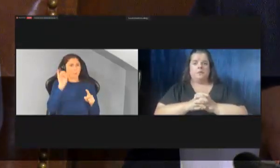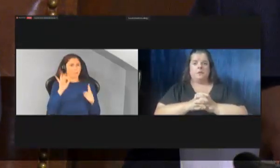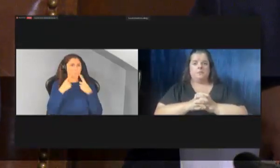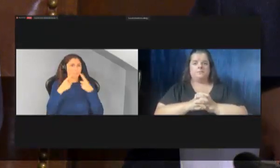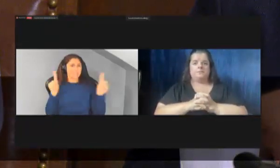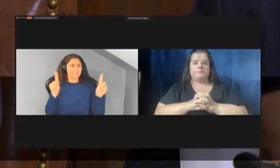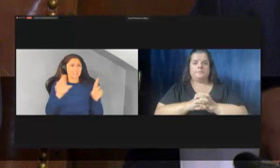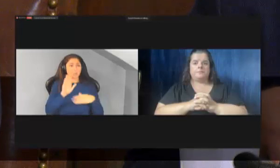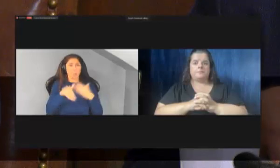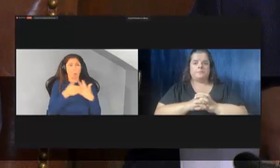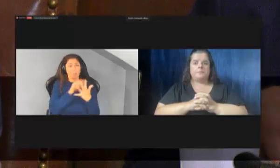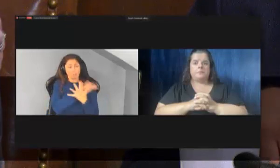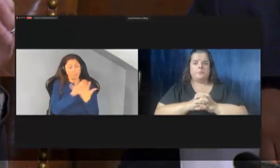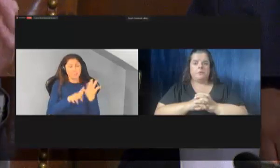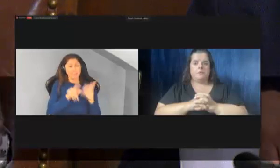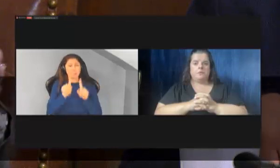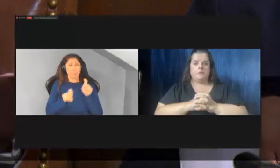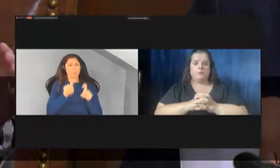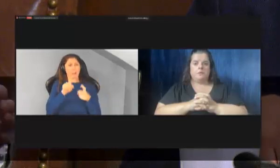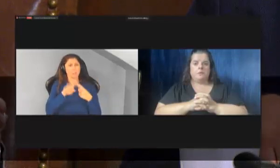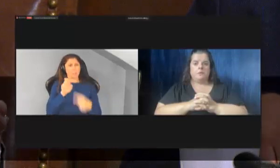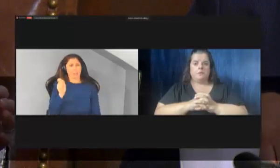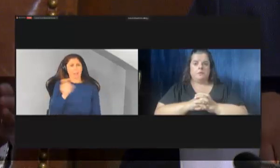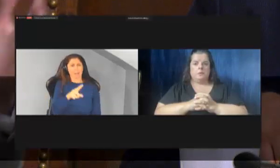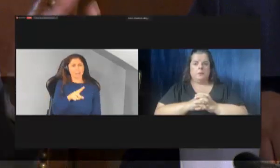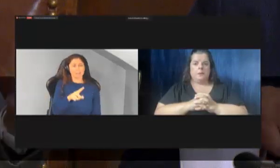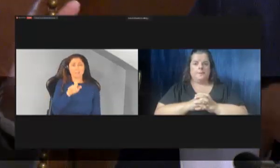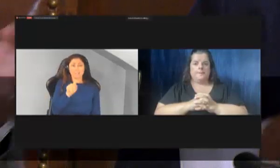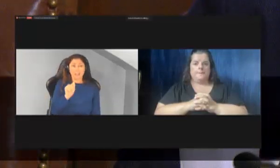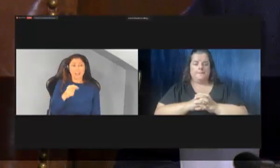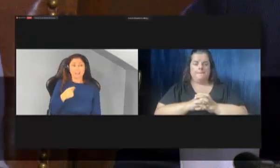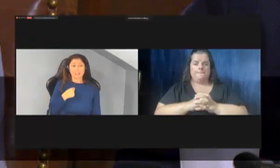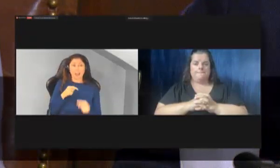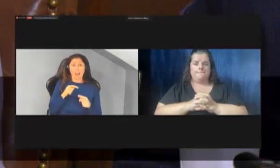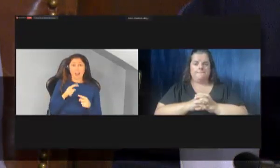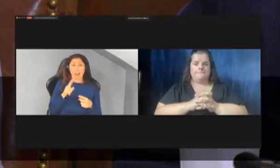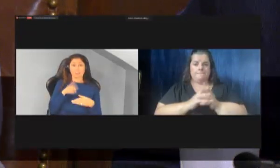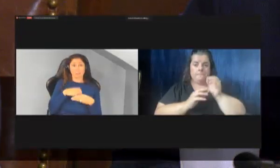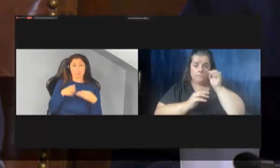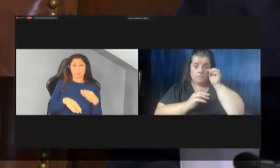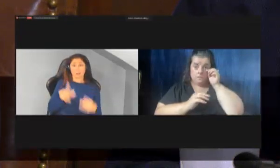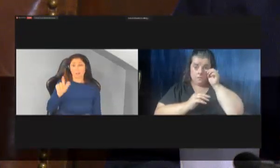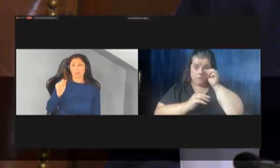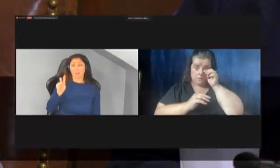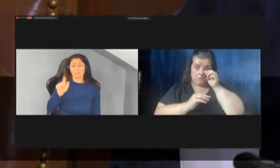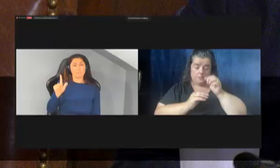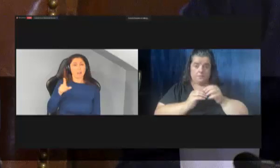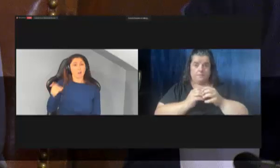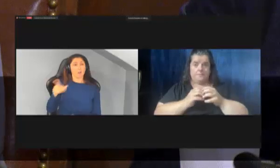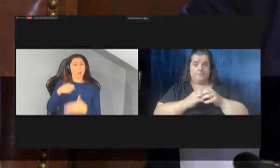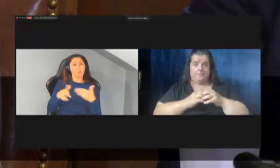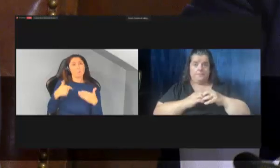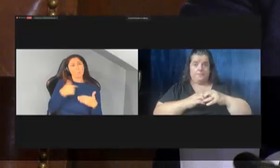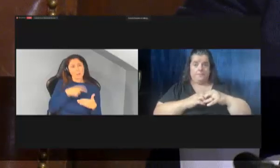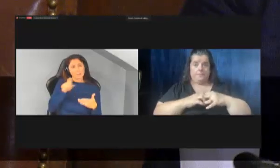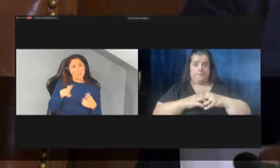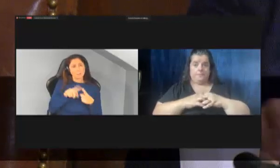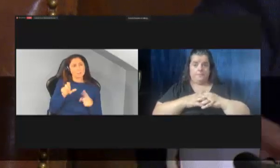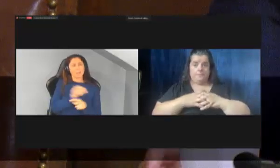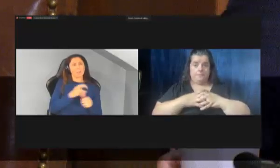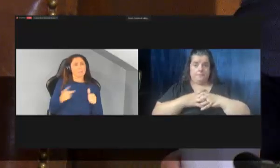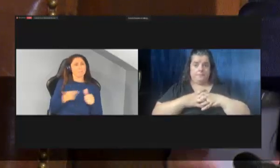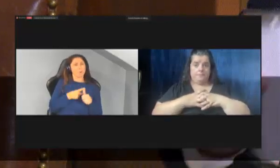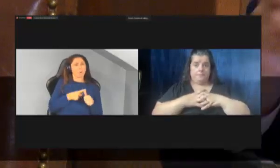those questions have to be asked. And yet I come to the conclusion that Councilman Lavelle comes to, which is that we need to take the first step. I would